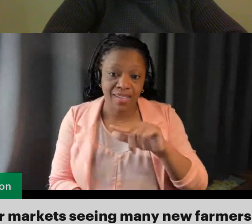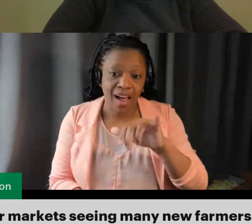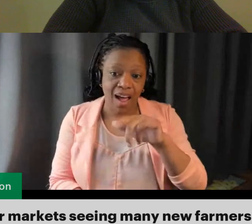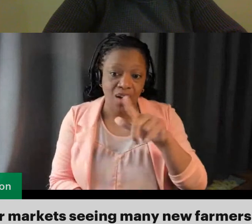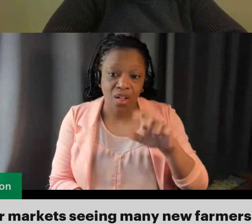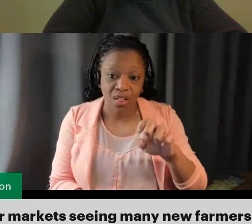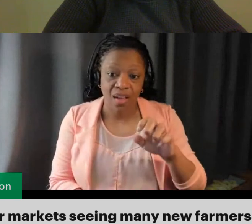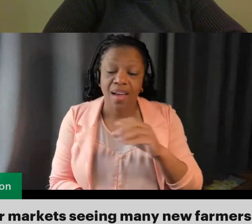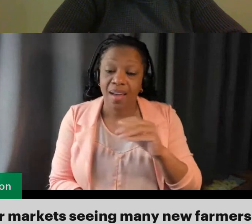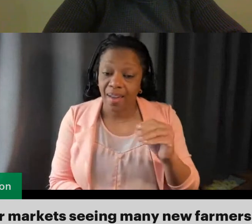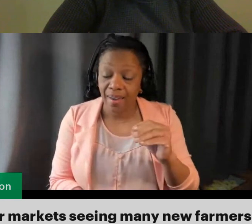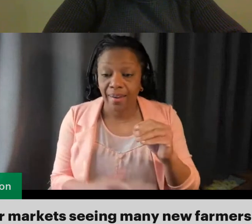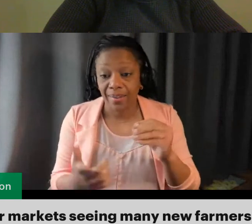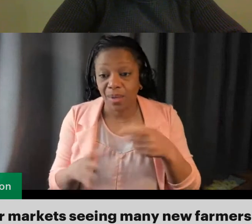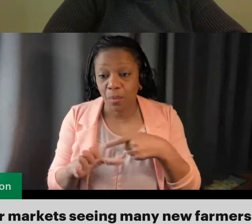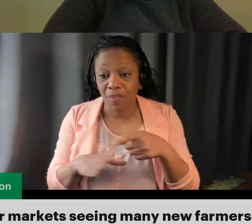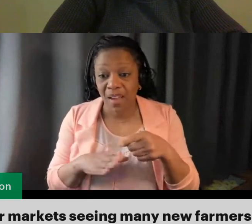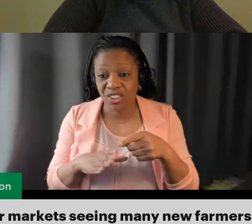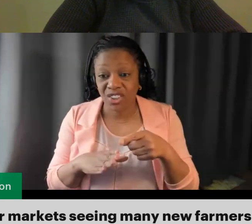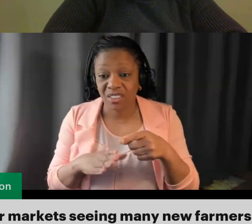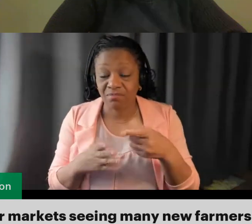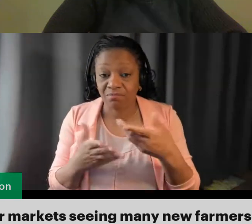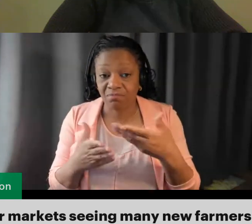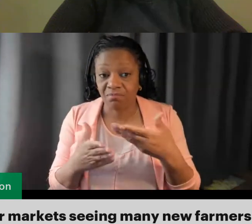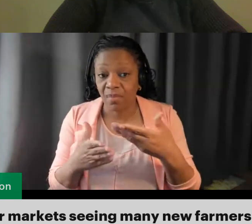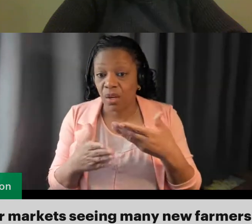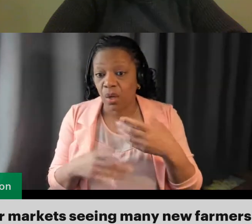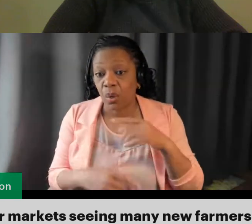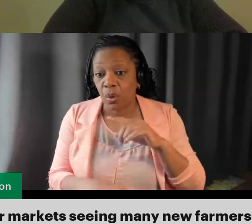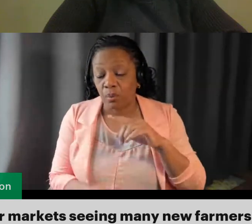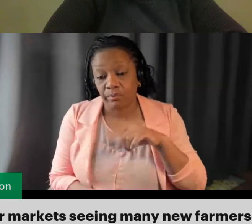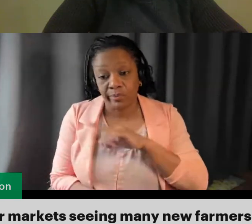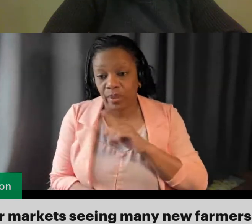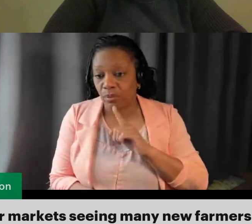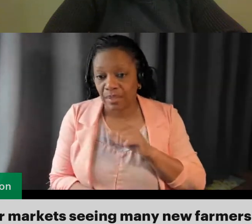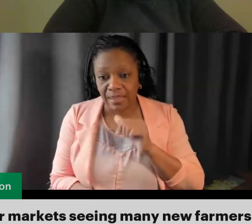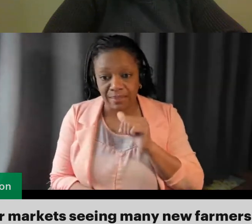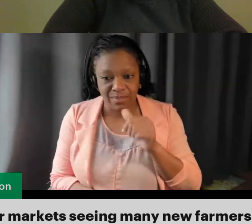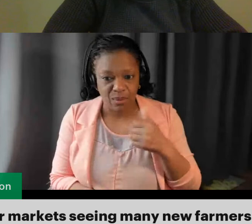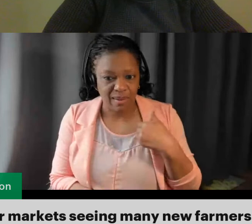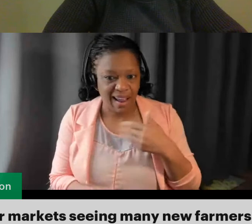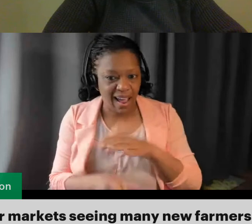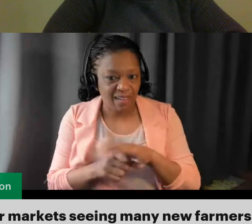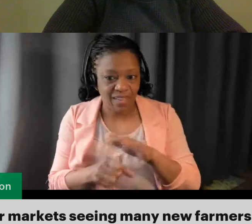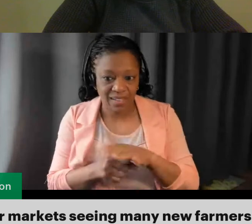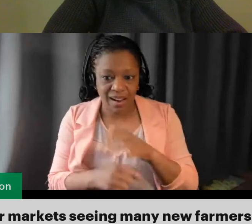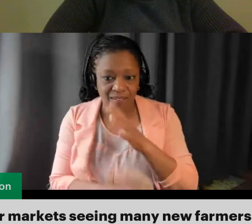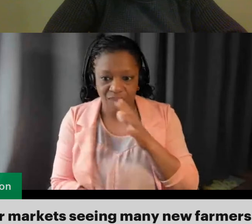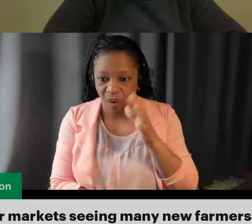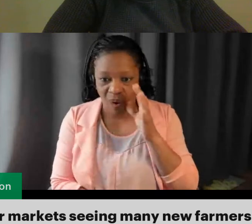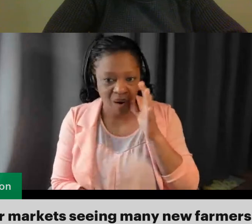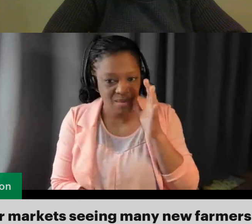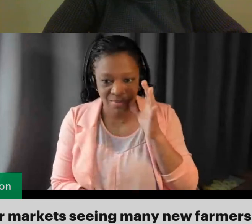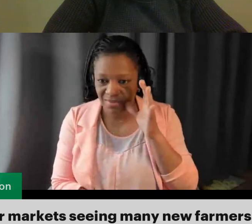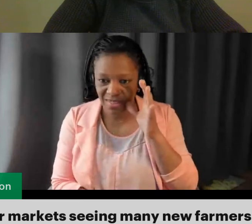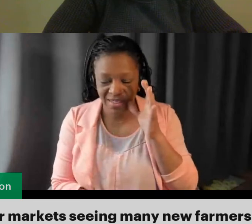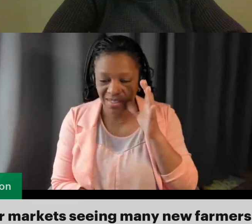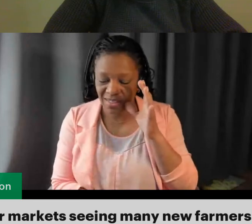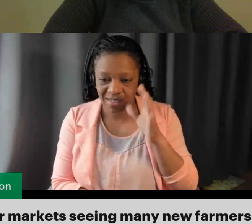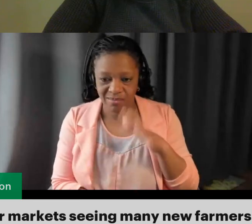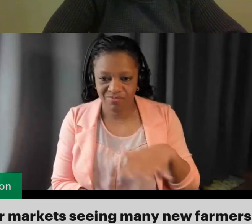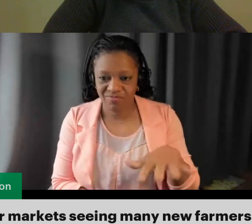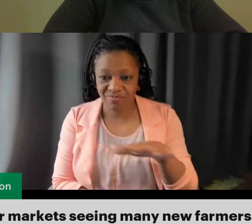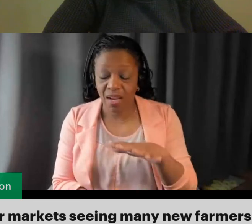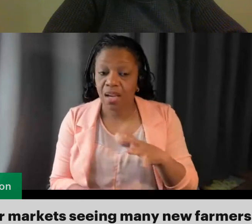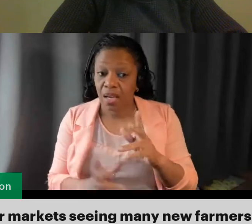I mean, we just don't have enough farms, and those that start are dewy-eyed and wonderful human